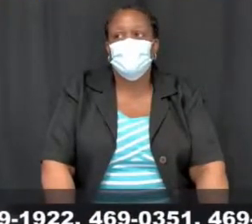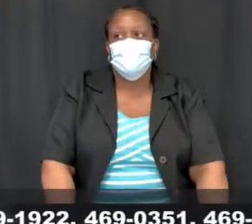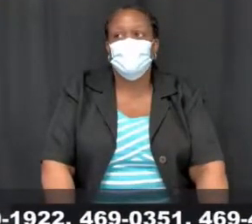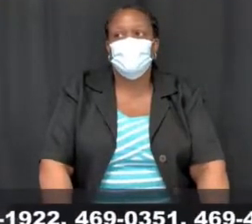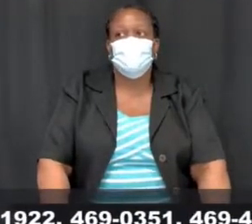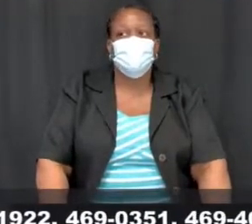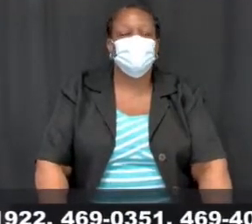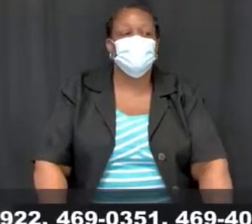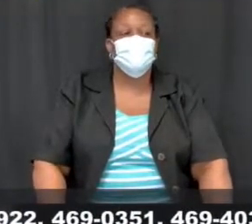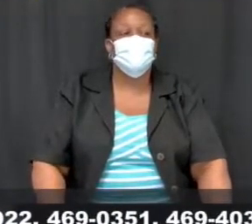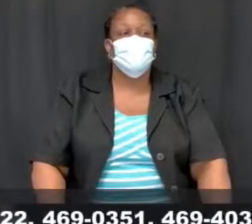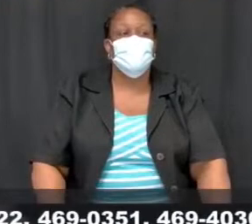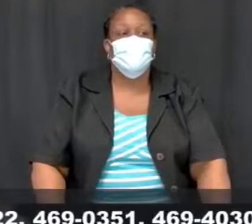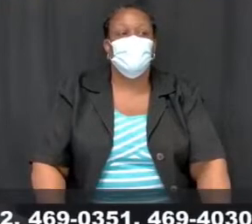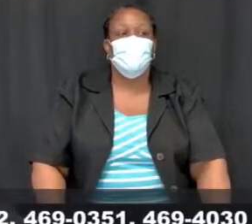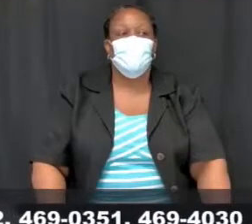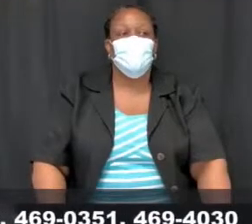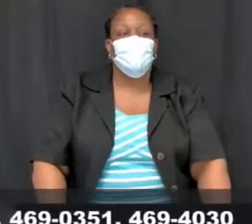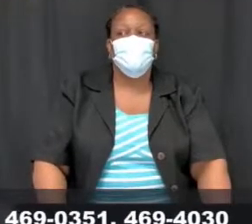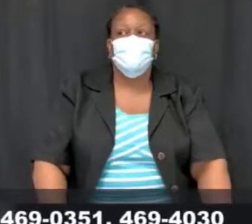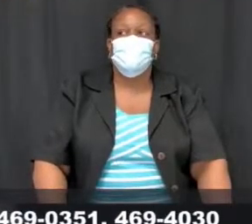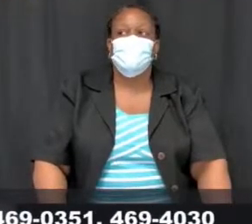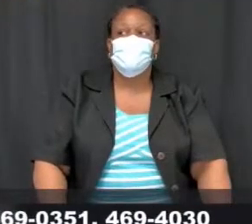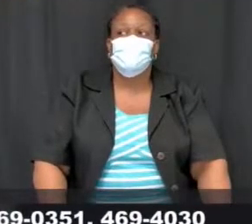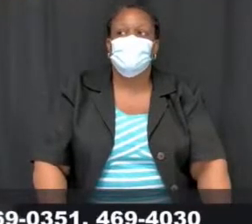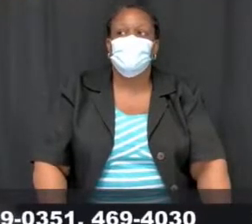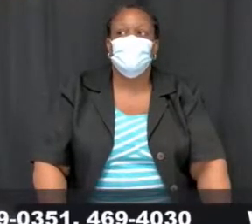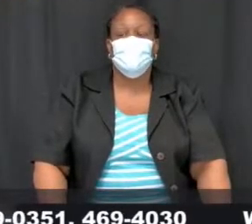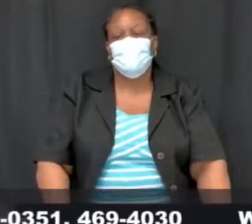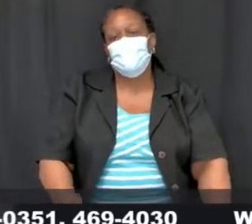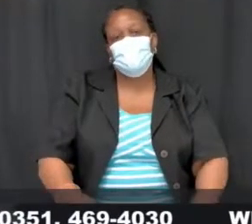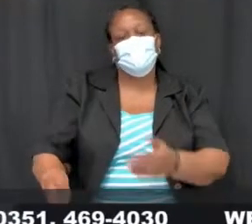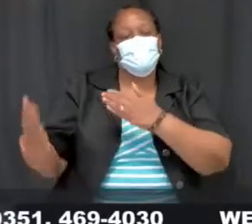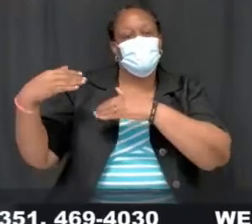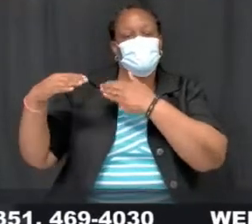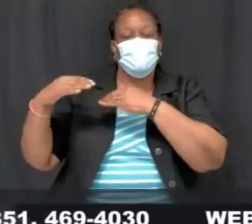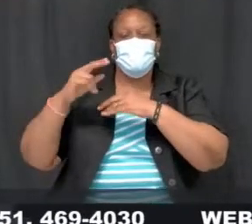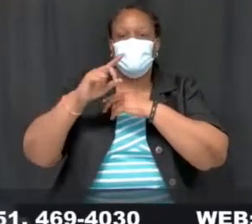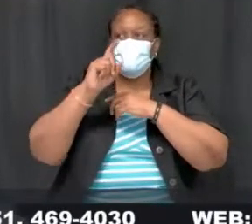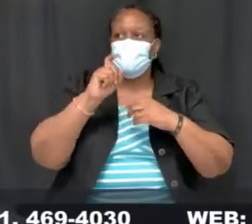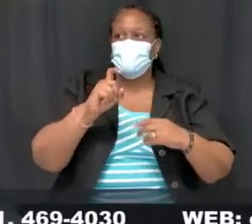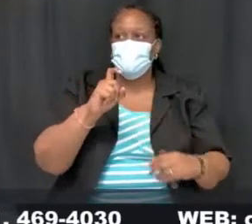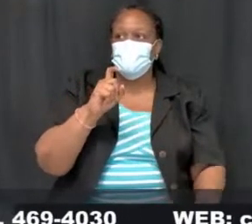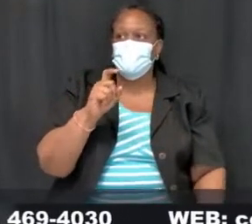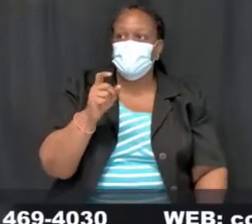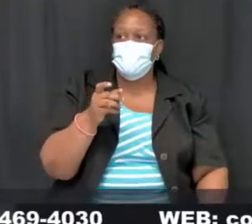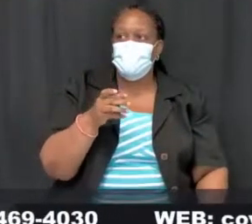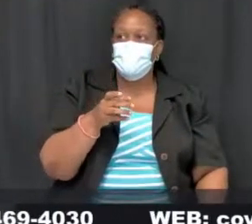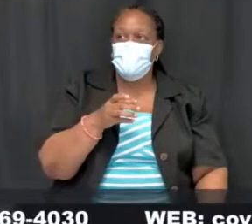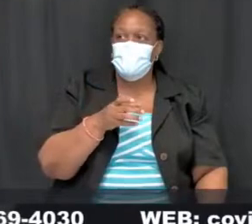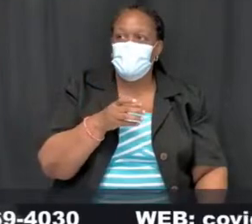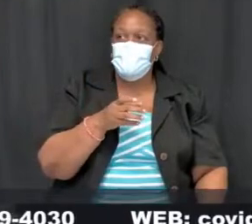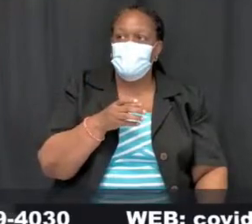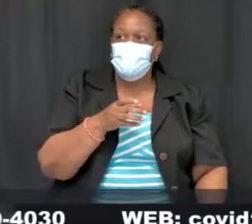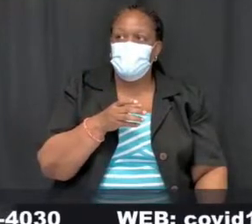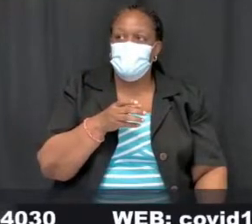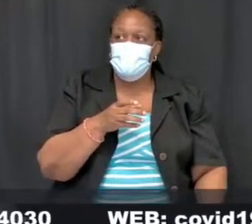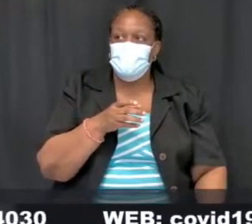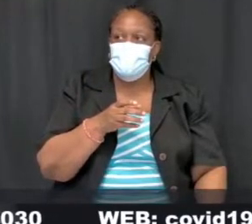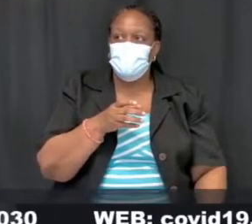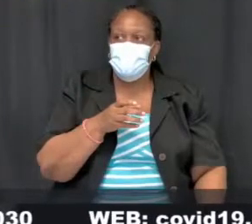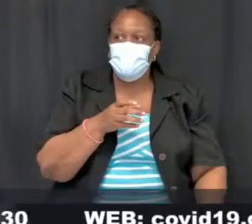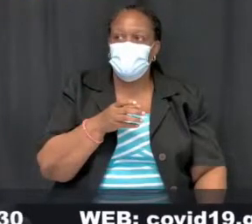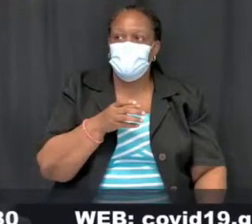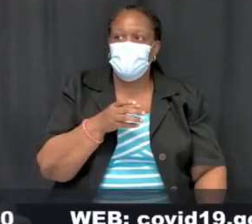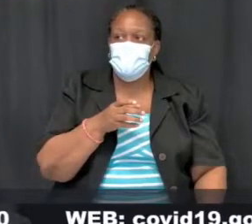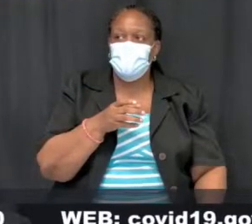Lesroy, in one of the previous questions, whereby the question posed referred to the South